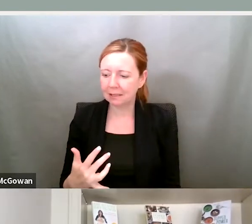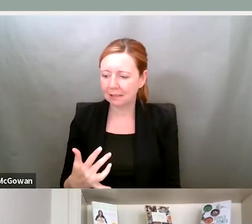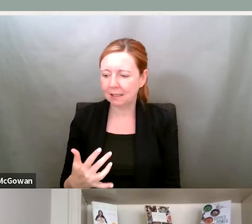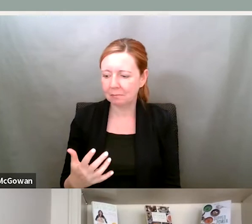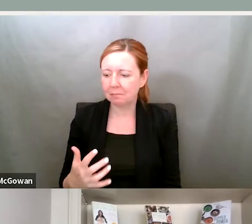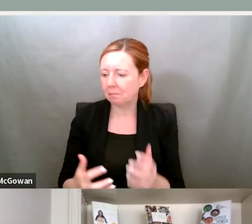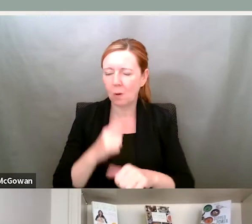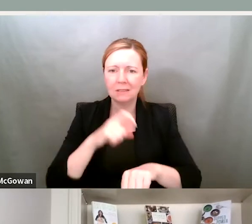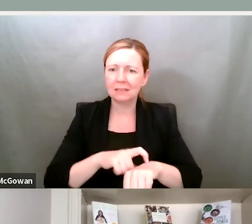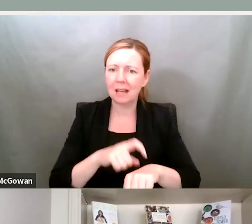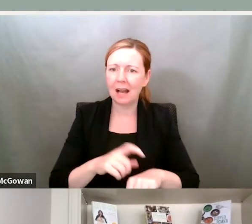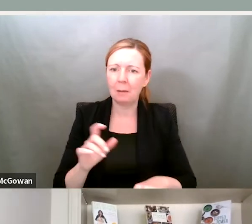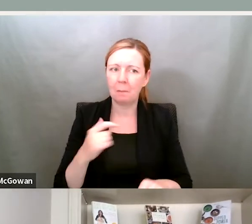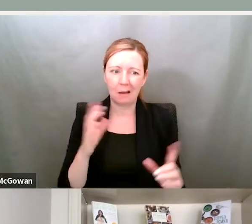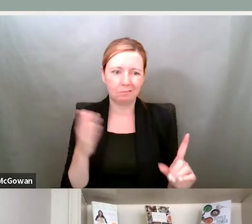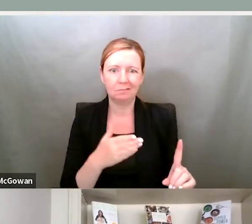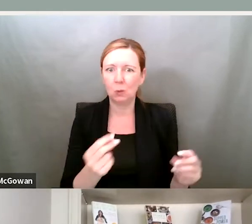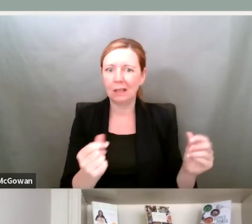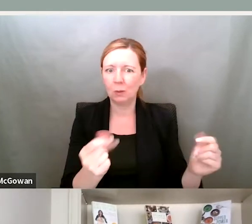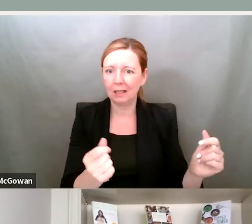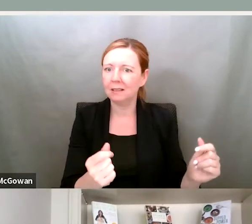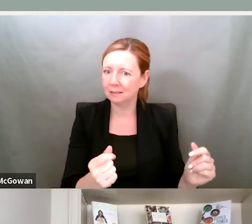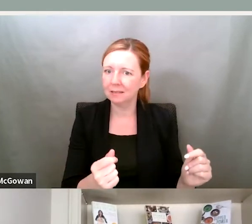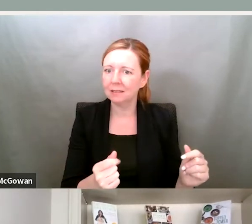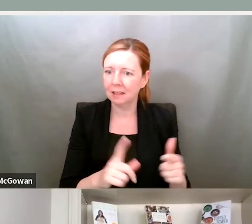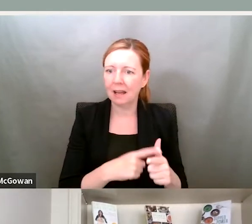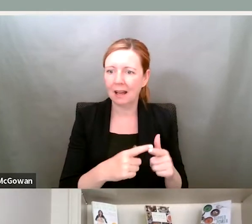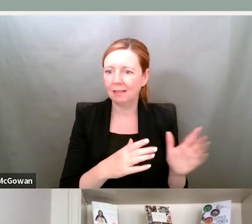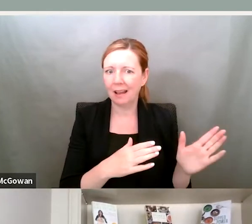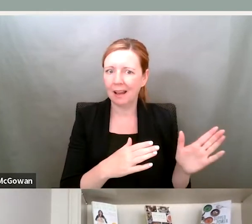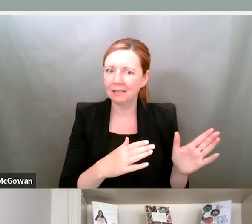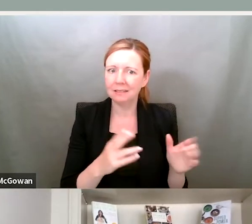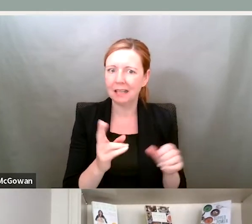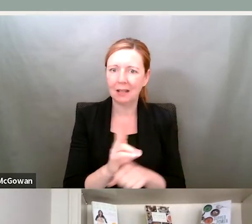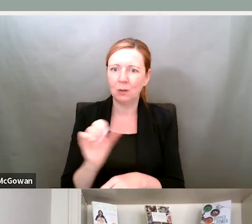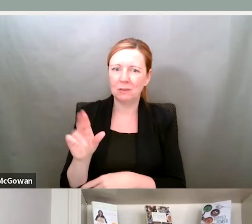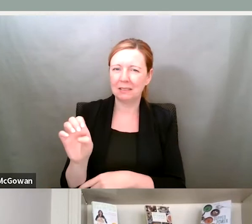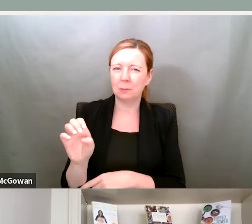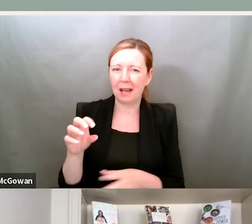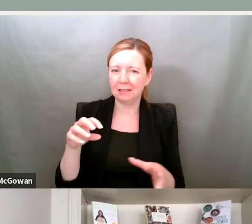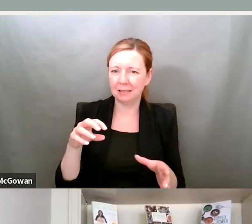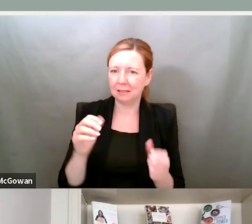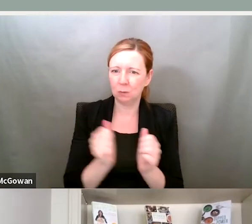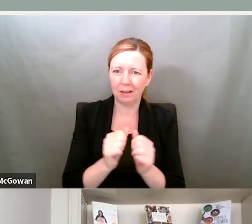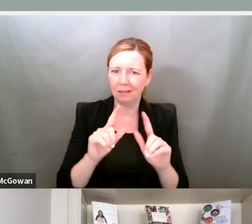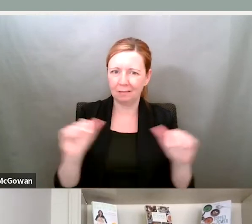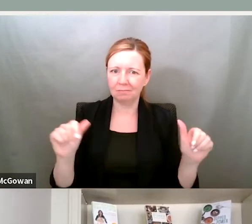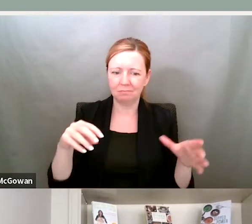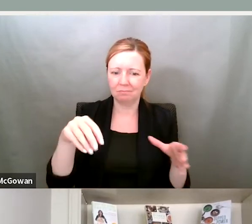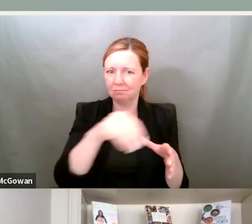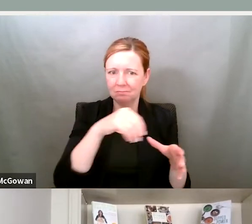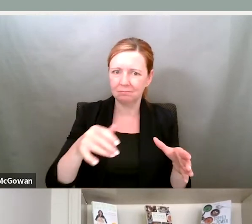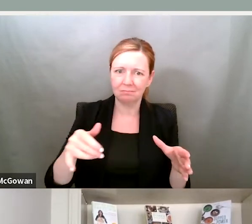times it's like, I'm just going to do this quick. And then I just use the spice with quinoa and the broth.